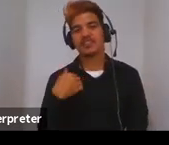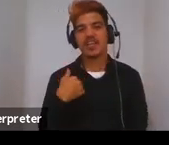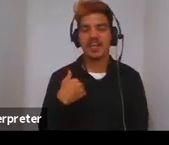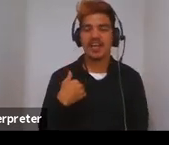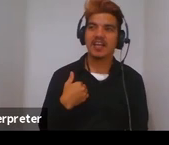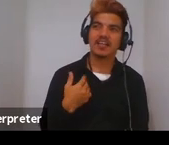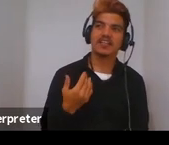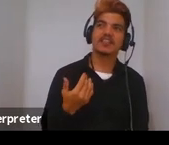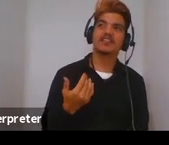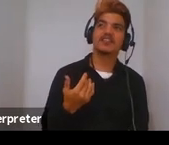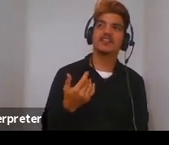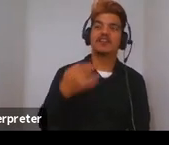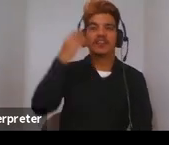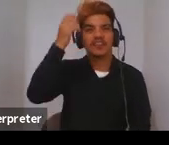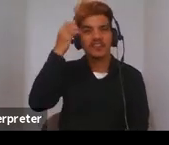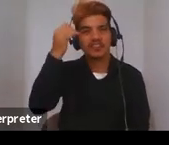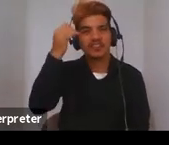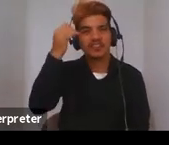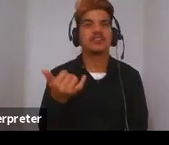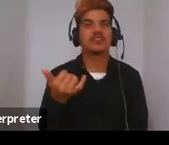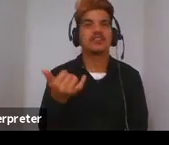connotation that